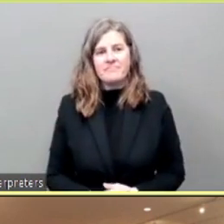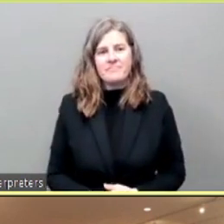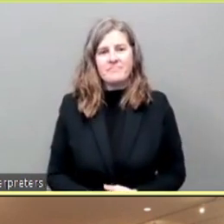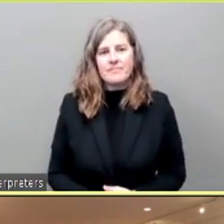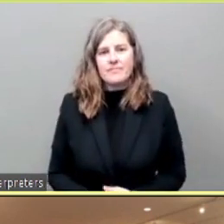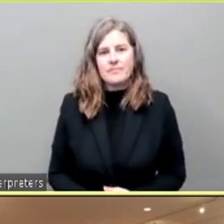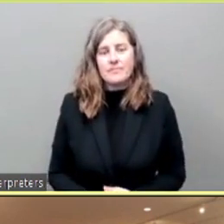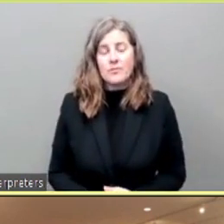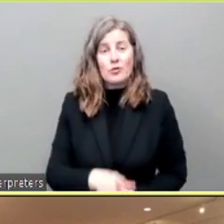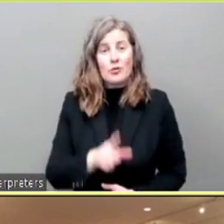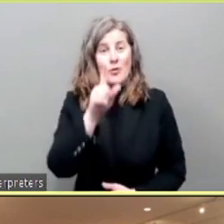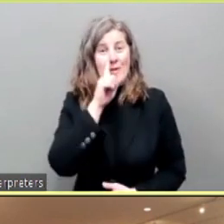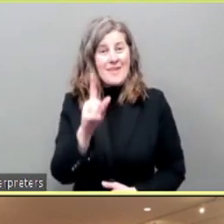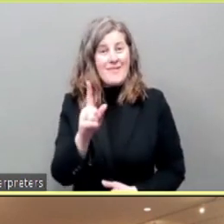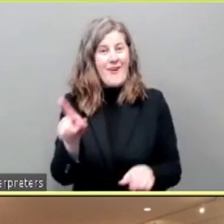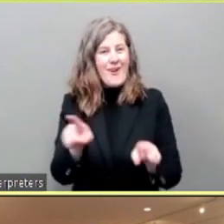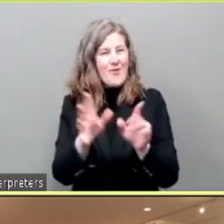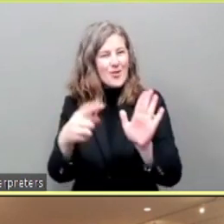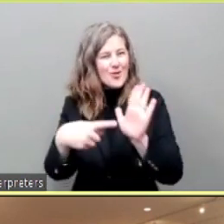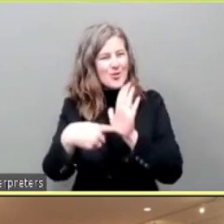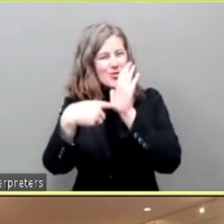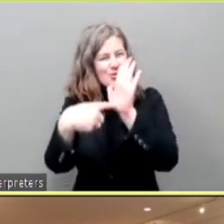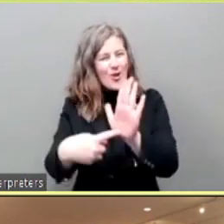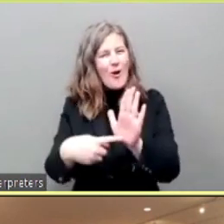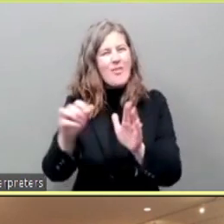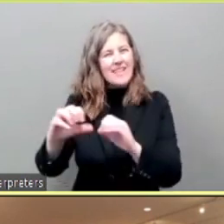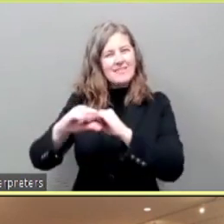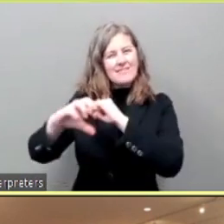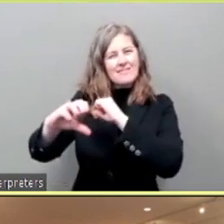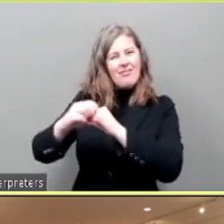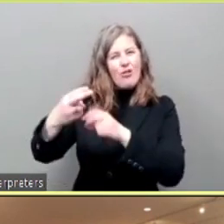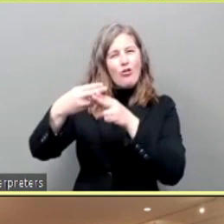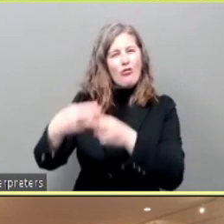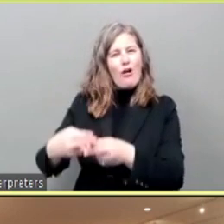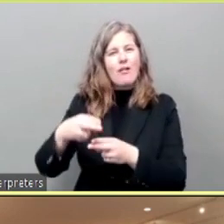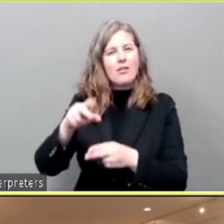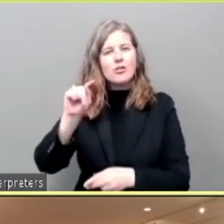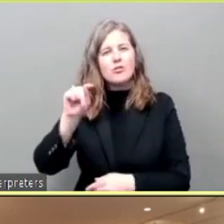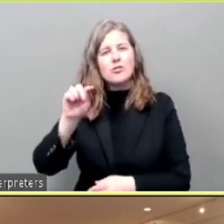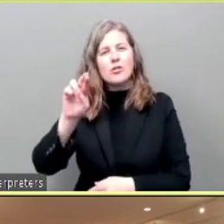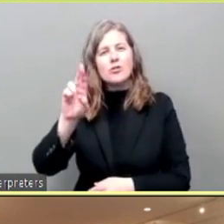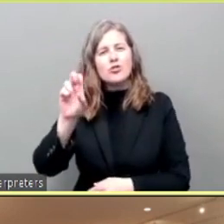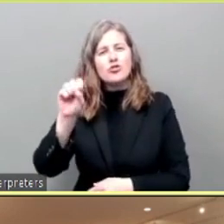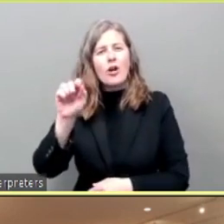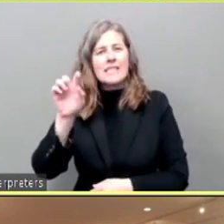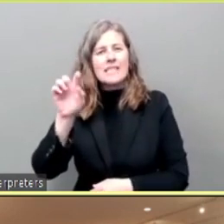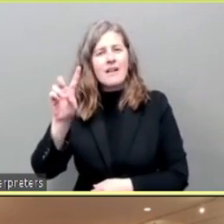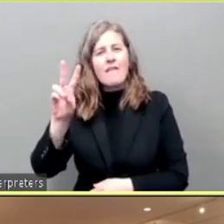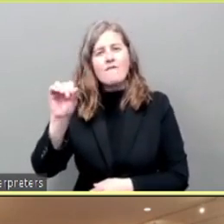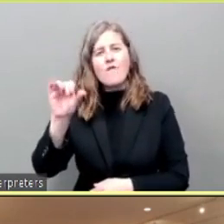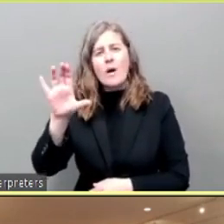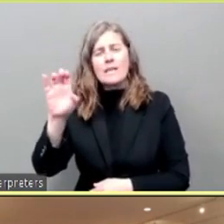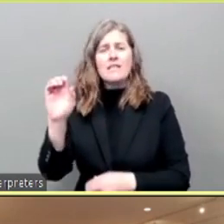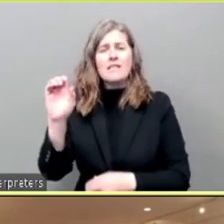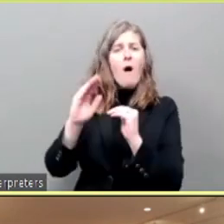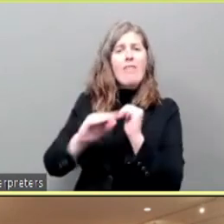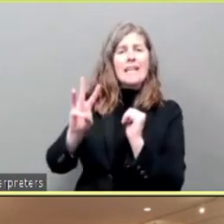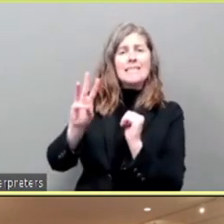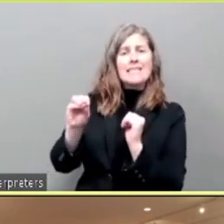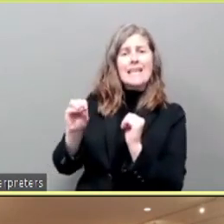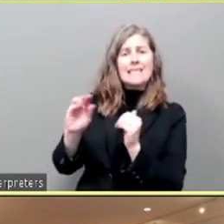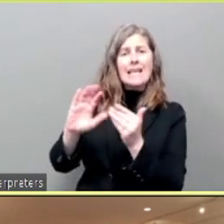really happy to highlight our Trusted Voices campaign. We've had more than 60 community leaders share their